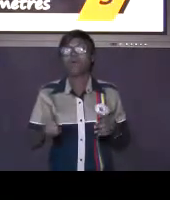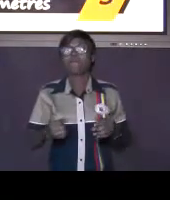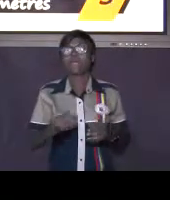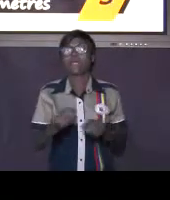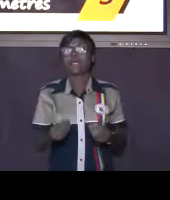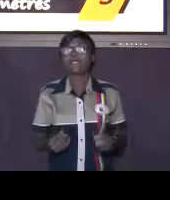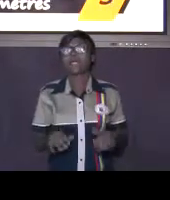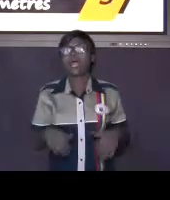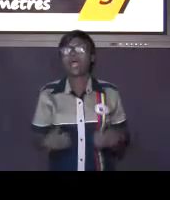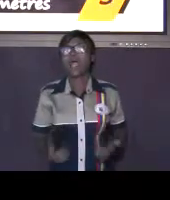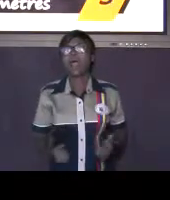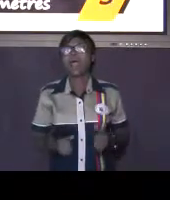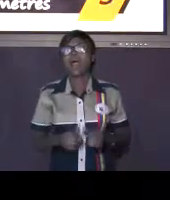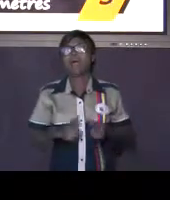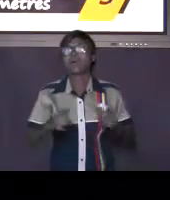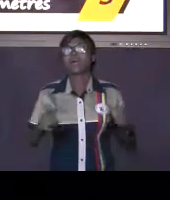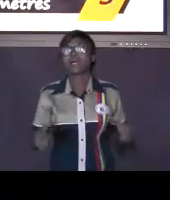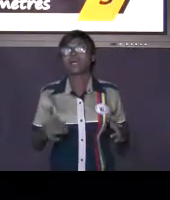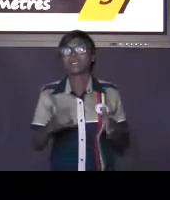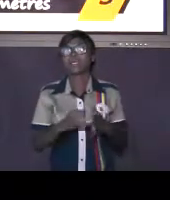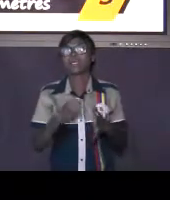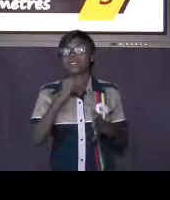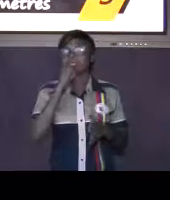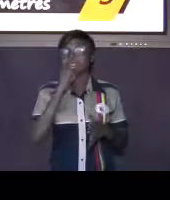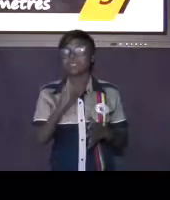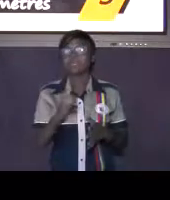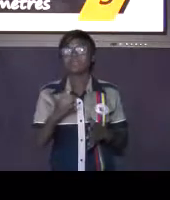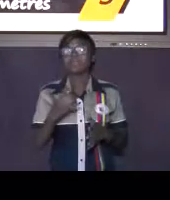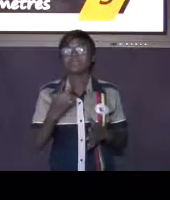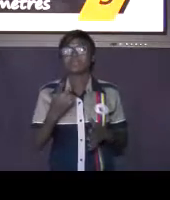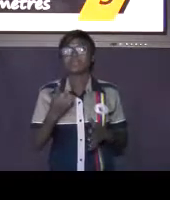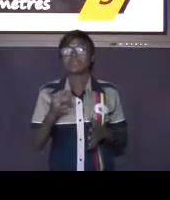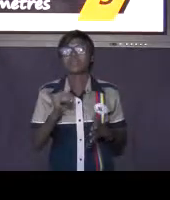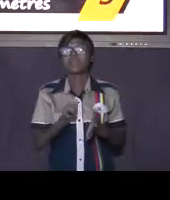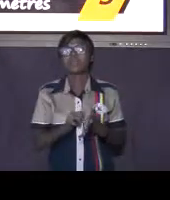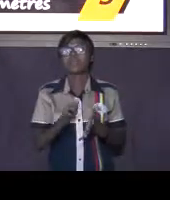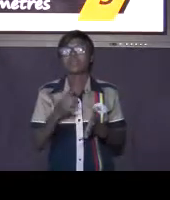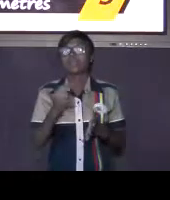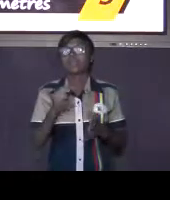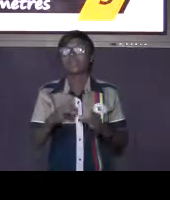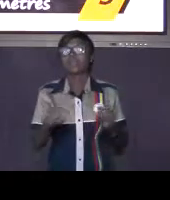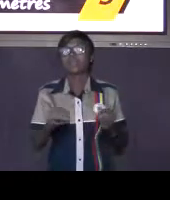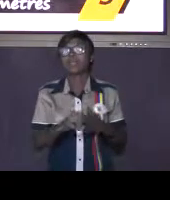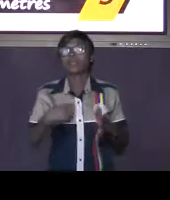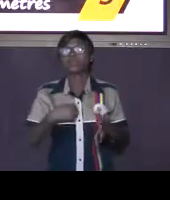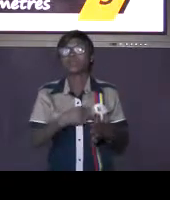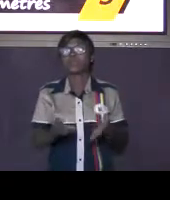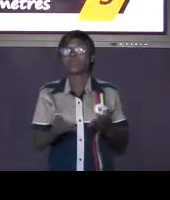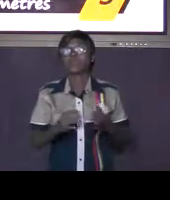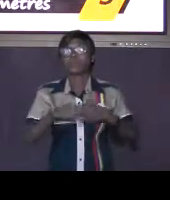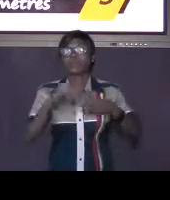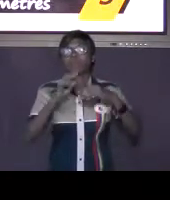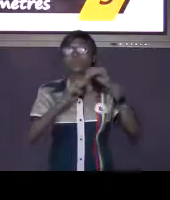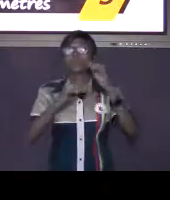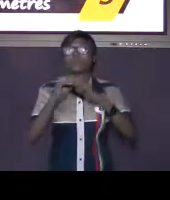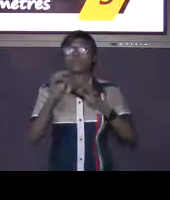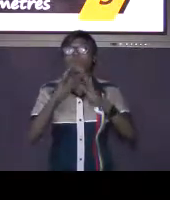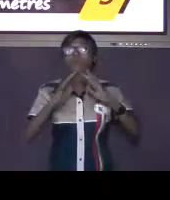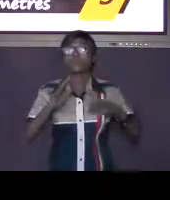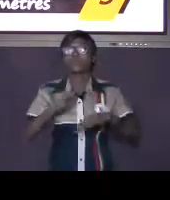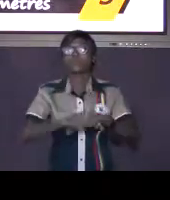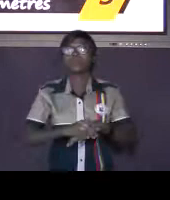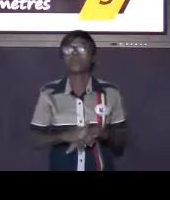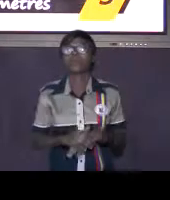of land. How large is the land that we want to build our houses upon, or that we want to use for farming,